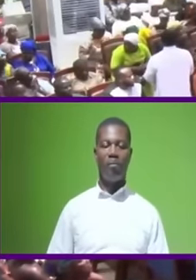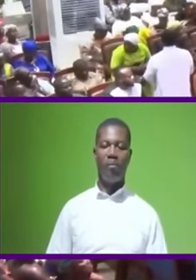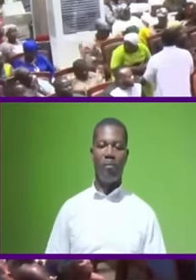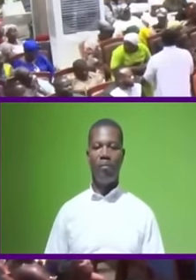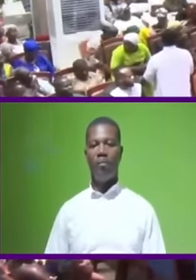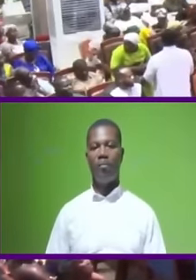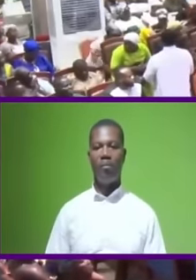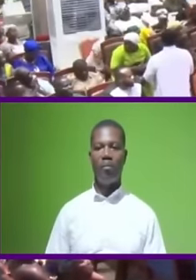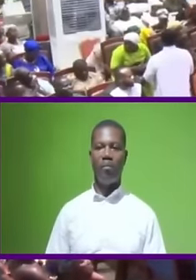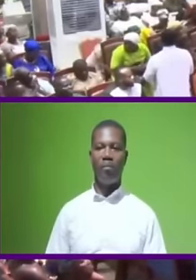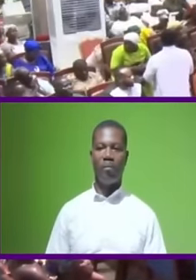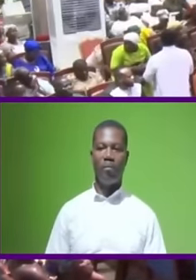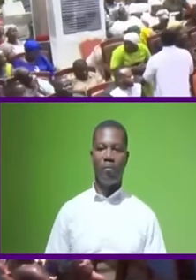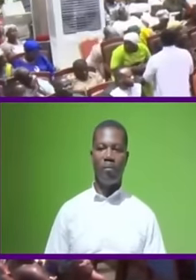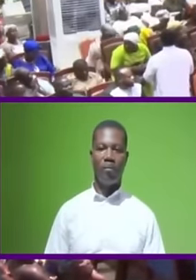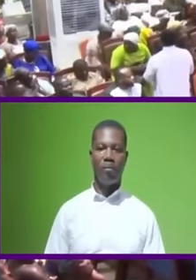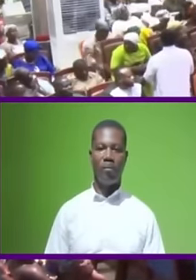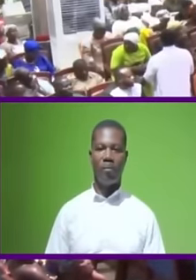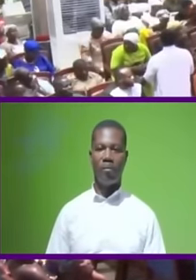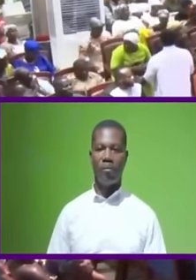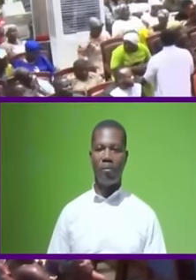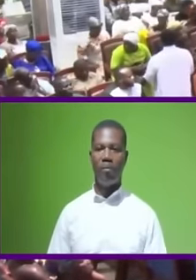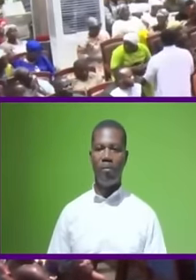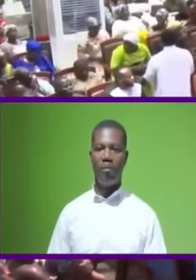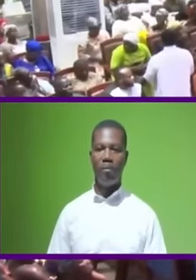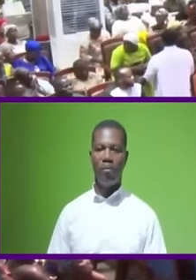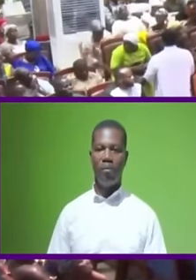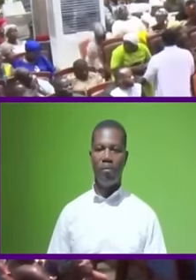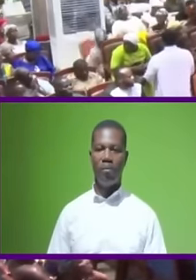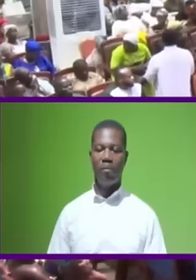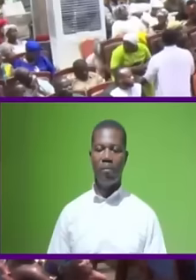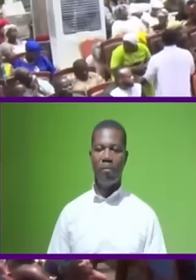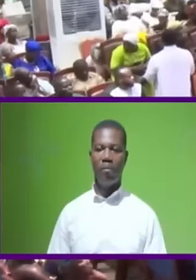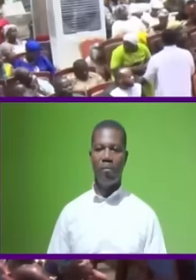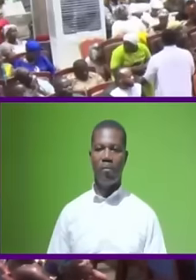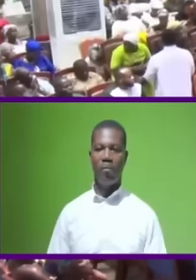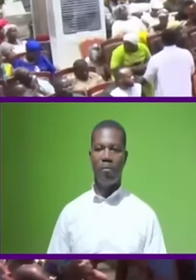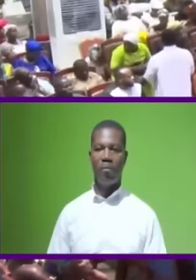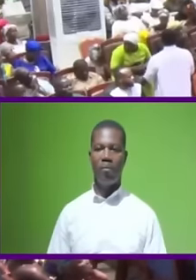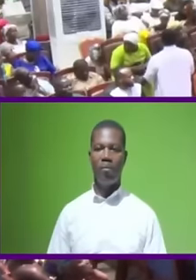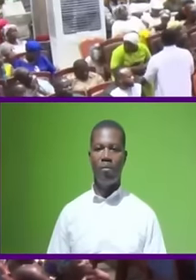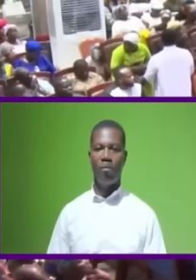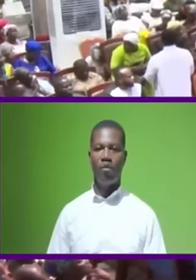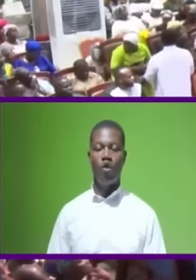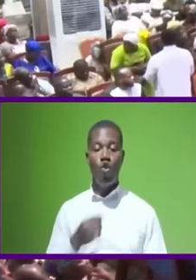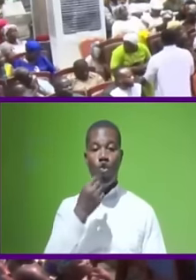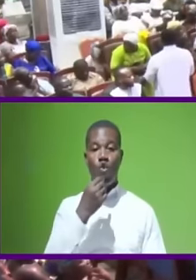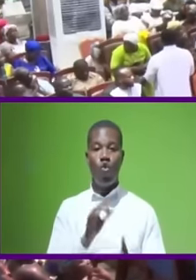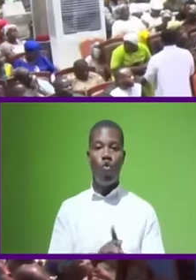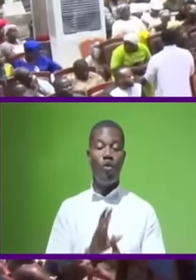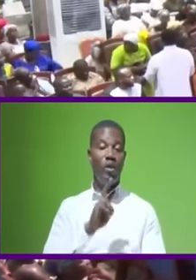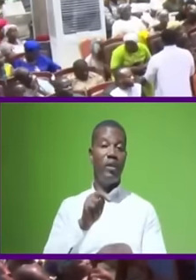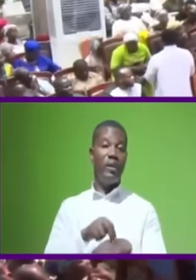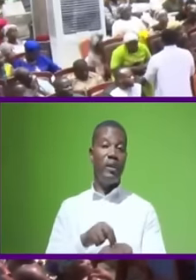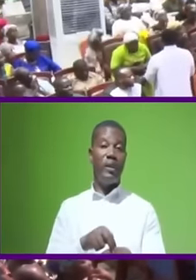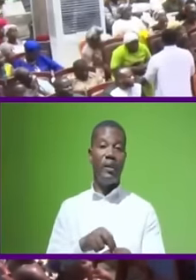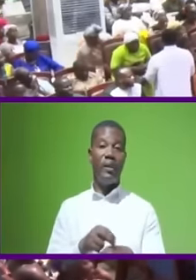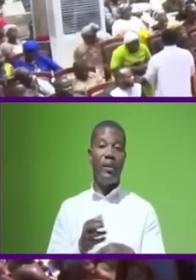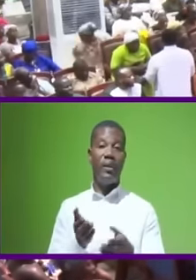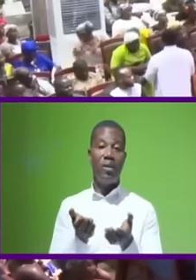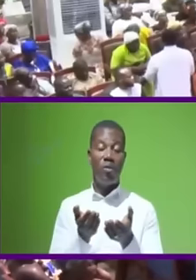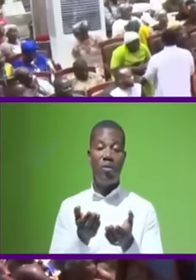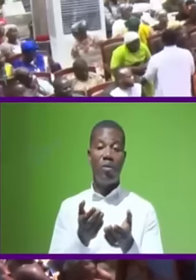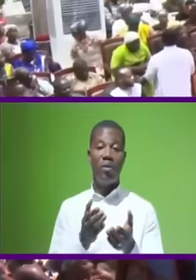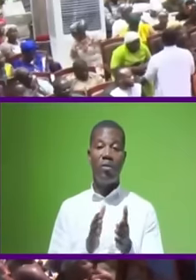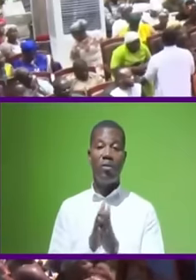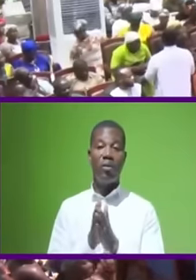My church compared with your church. Why no money in your compare? Which yes. among these